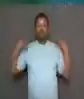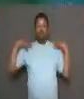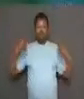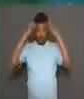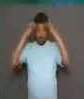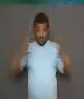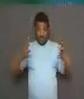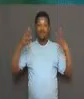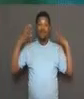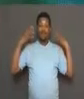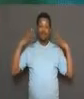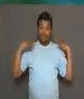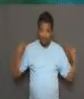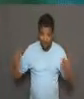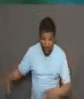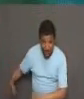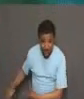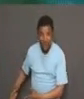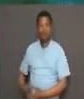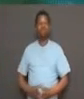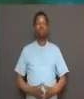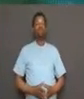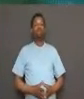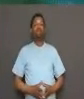Hello, teacher. Hello, students.